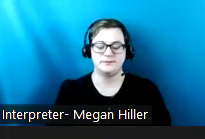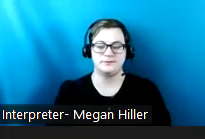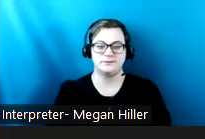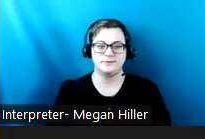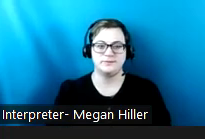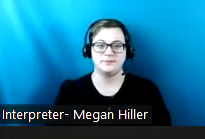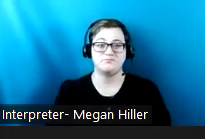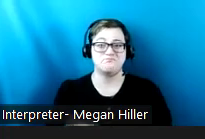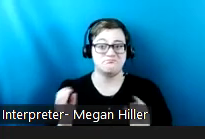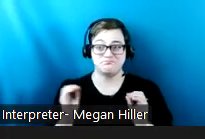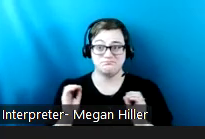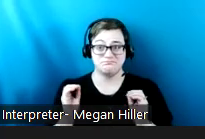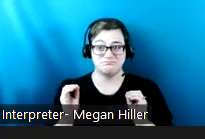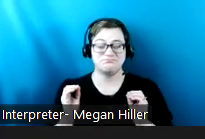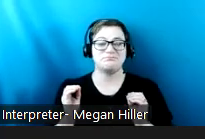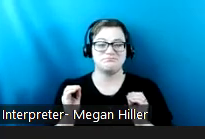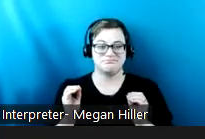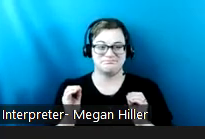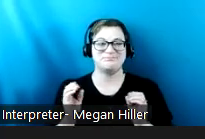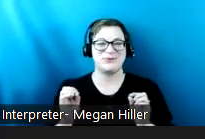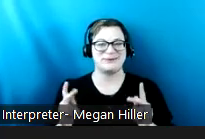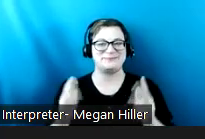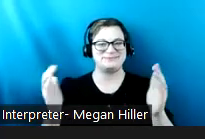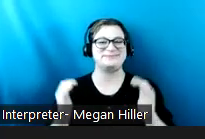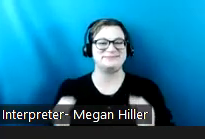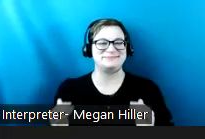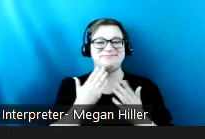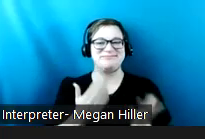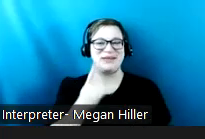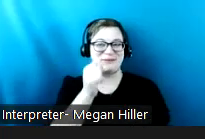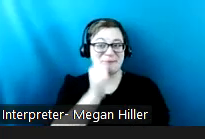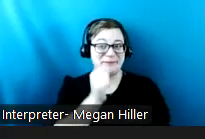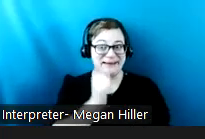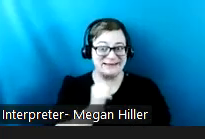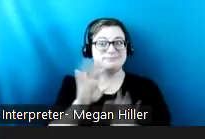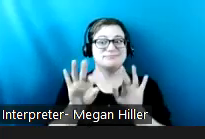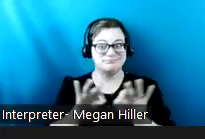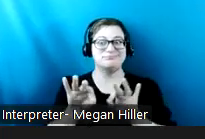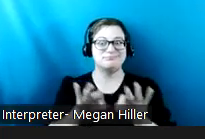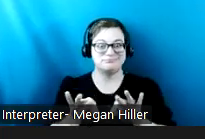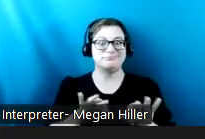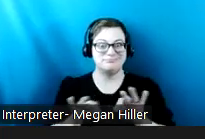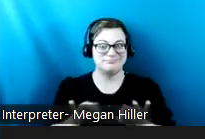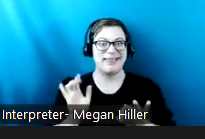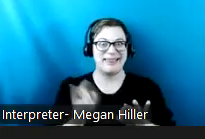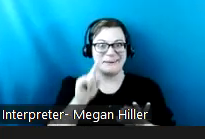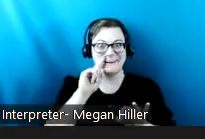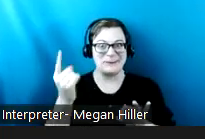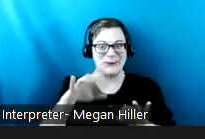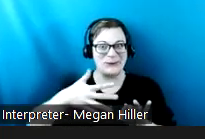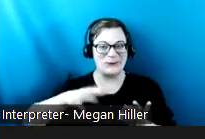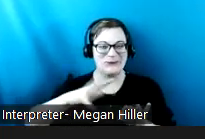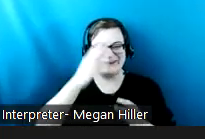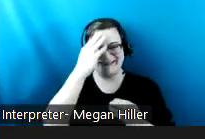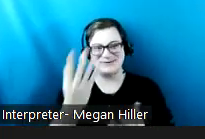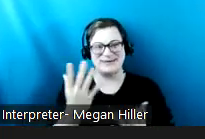I'm seeing none. All right, so thank you for your patience as I went through that somewhat dry material. I will go ahead and hand it